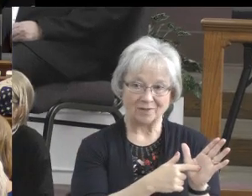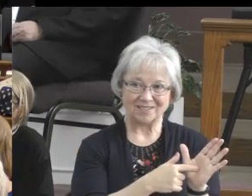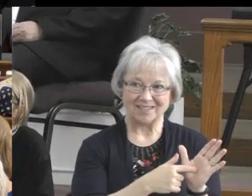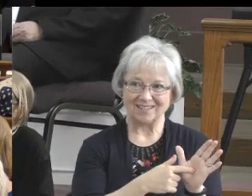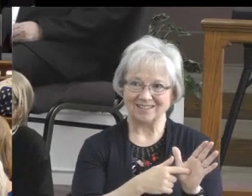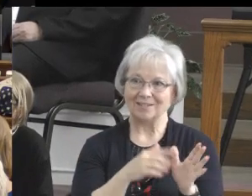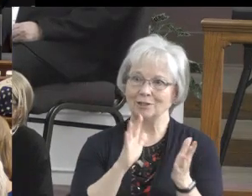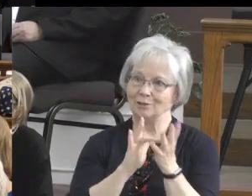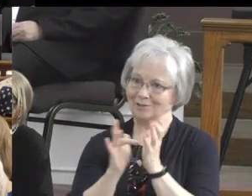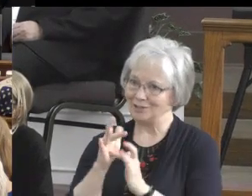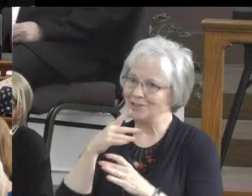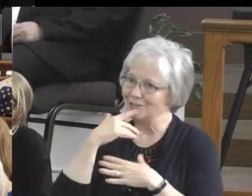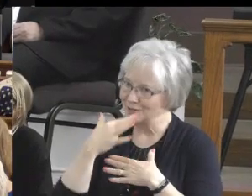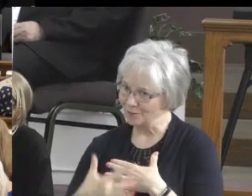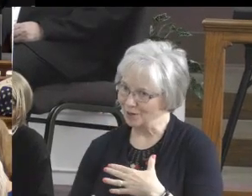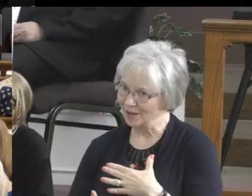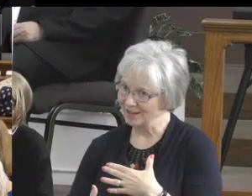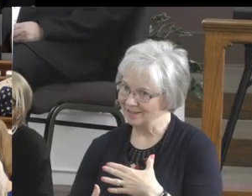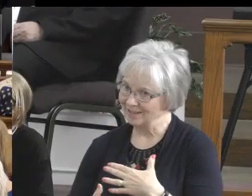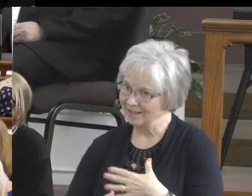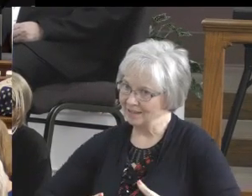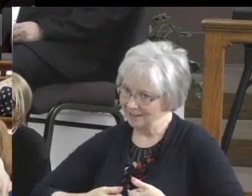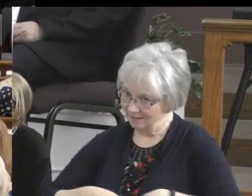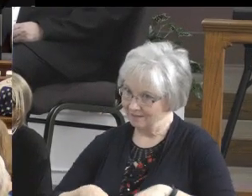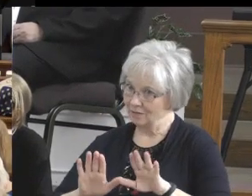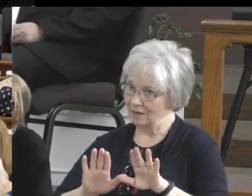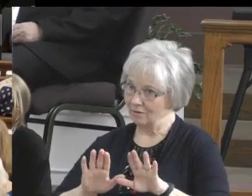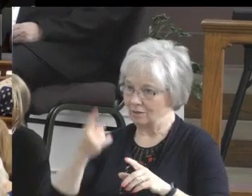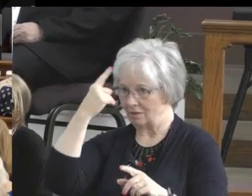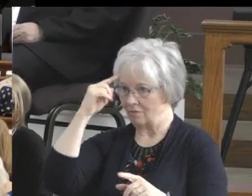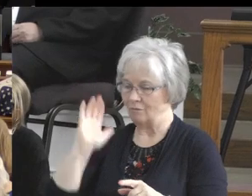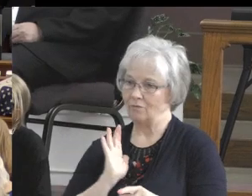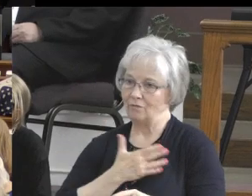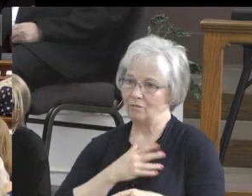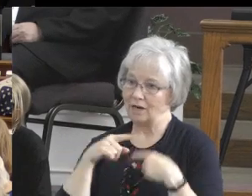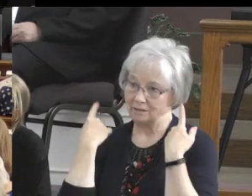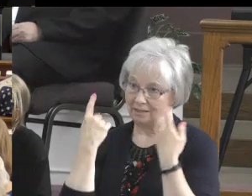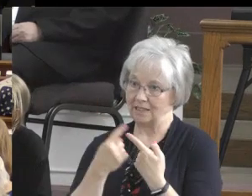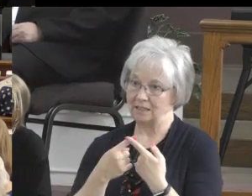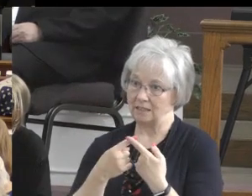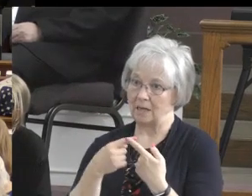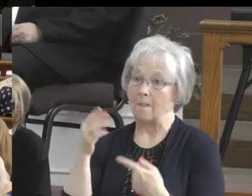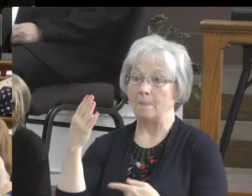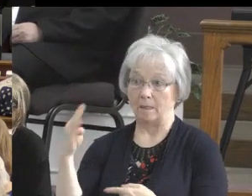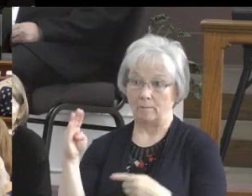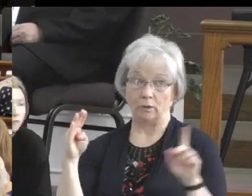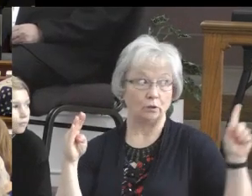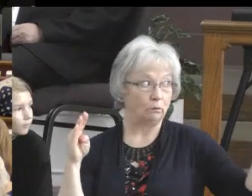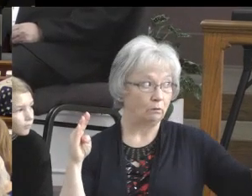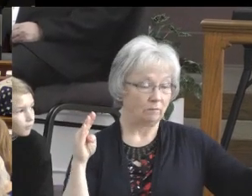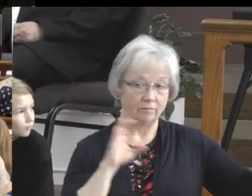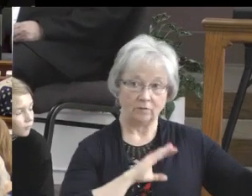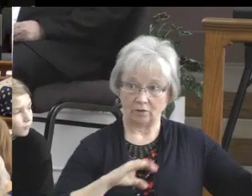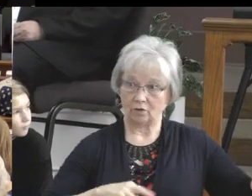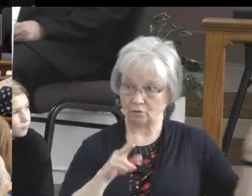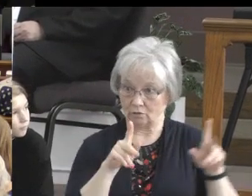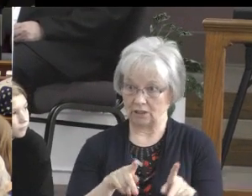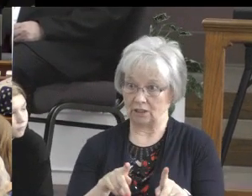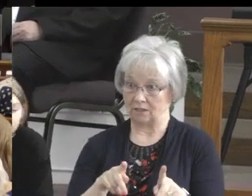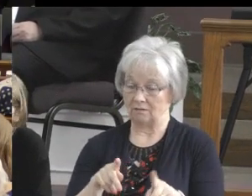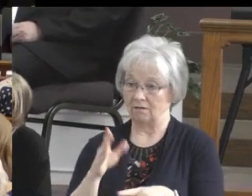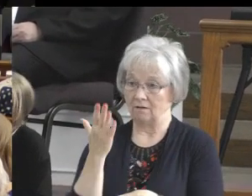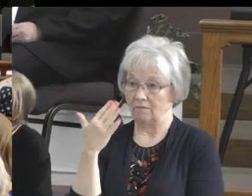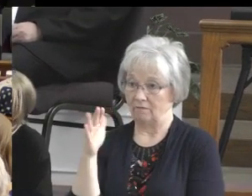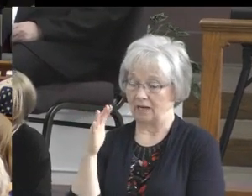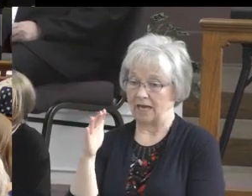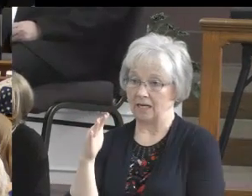for our sins. We talked about that this week at Vacation Bible School, didn't we? And then the blue on the Christian flag, the blue is to